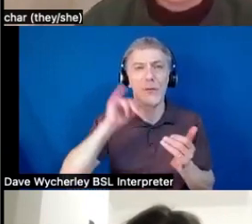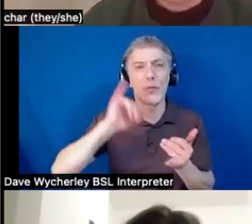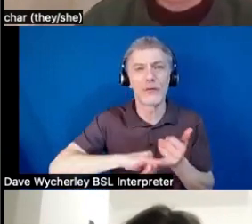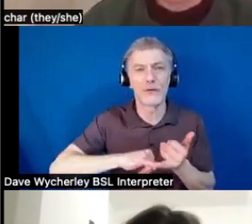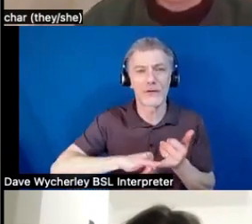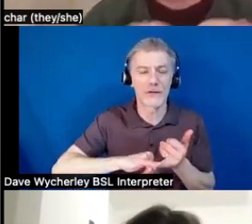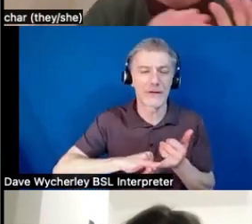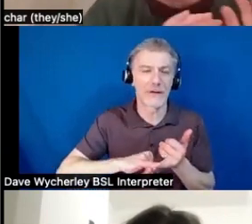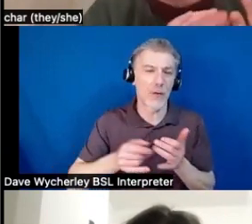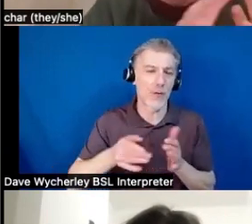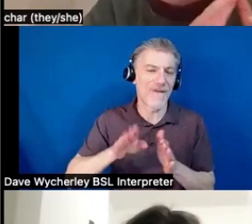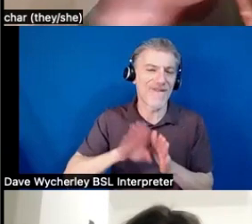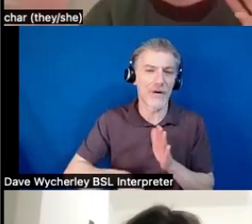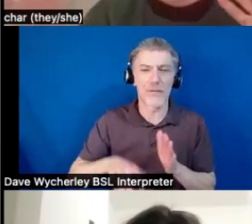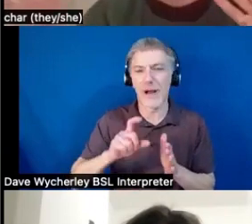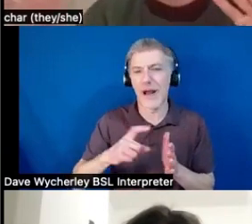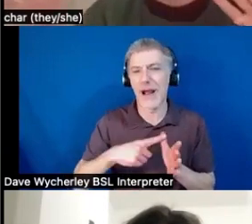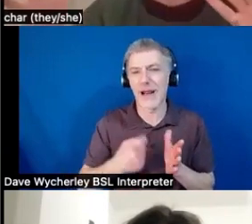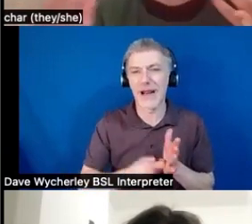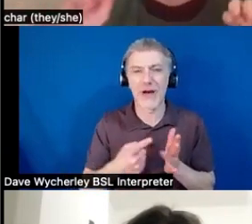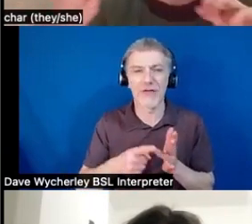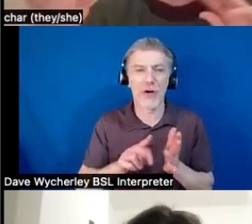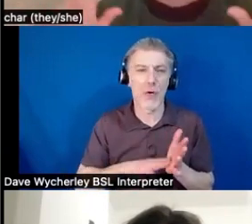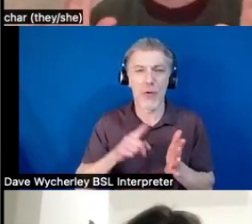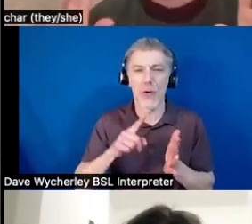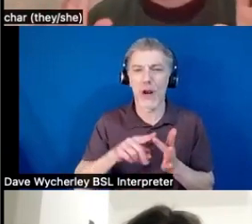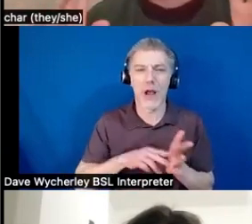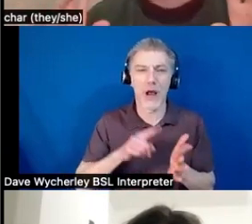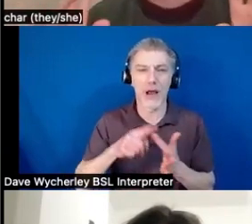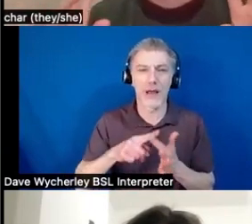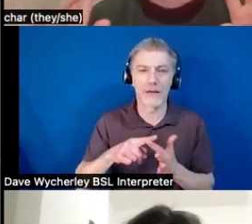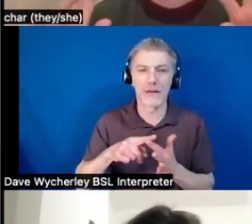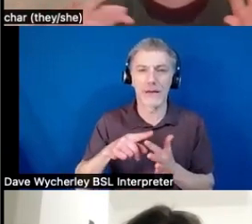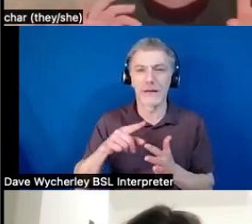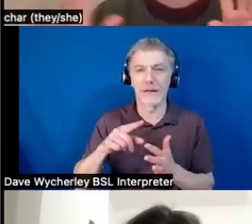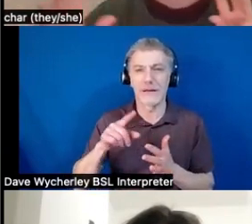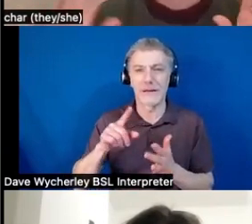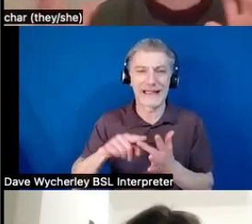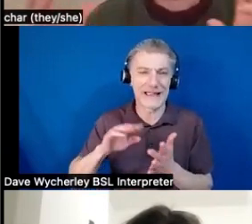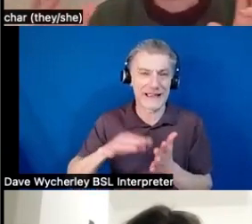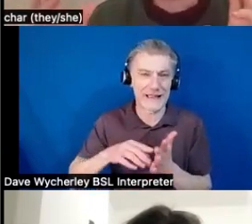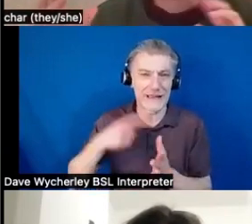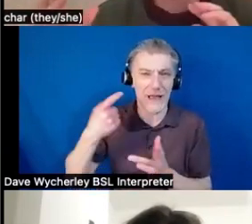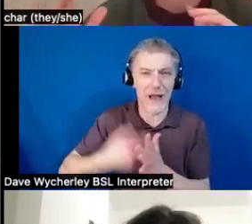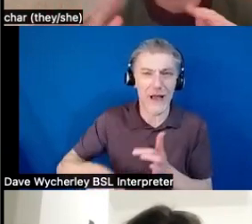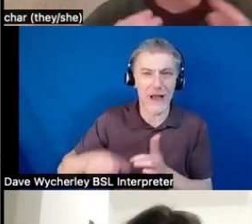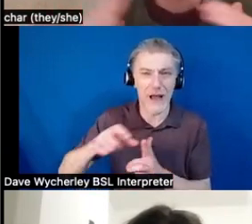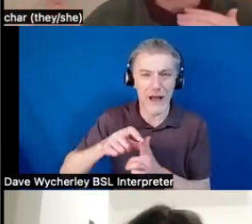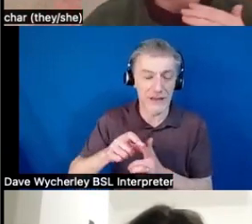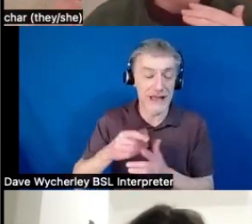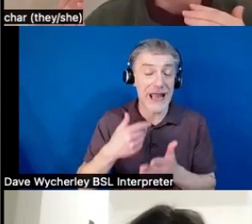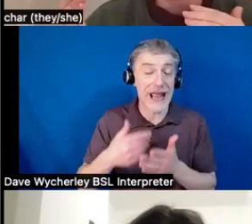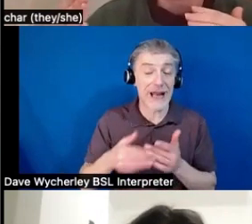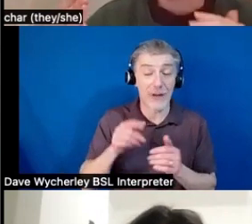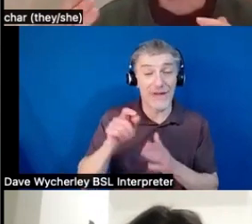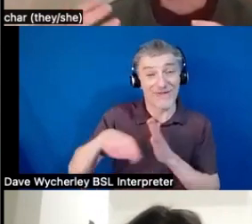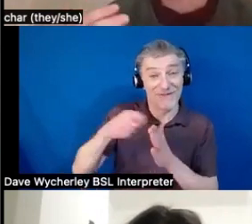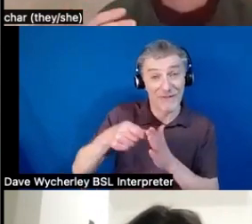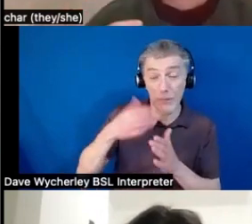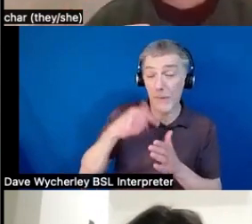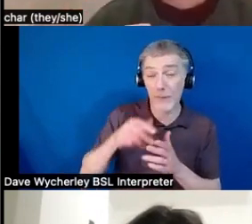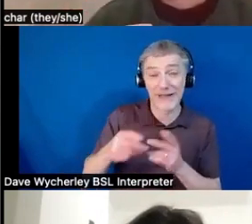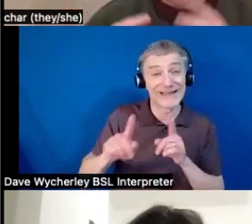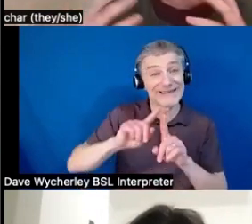in that, there's a soundtrack of different voice notes from different Crip artists communicating with each